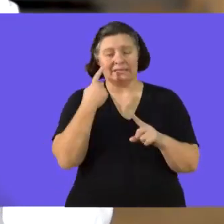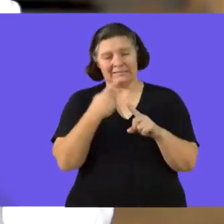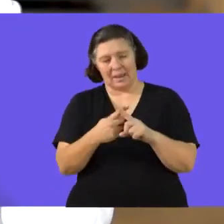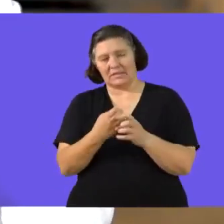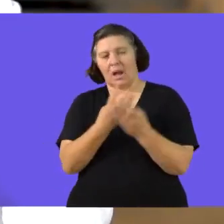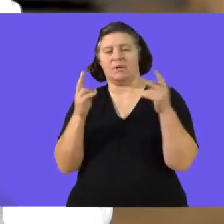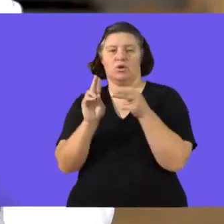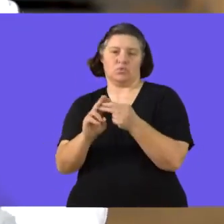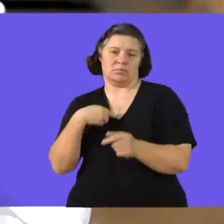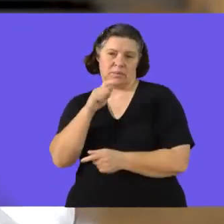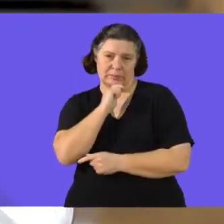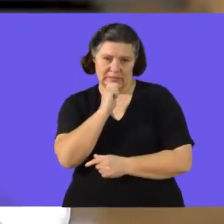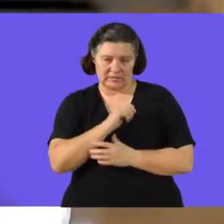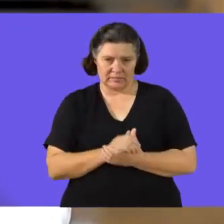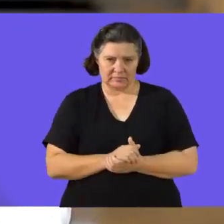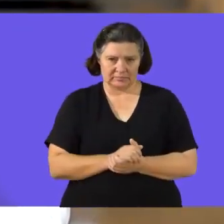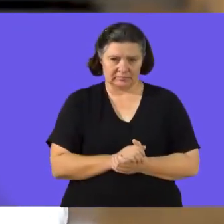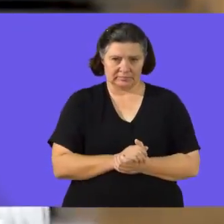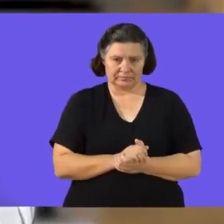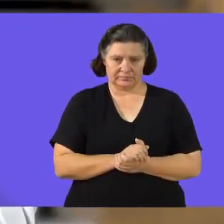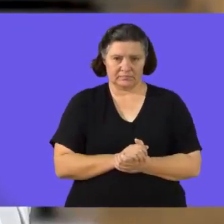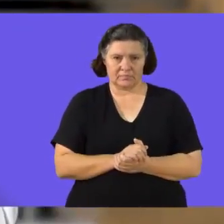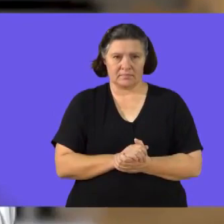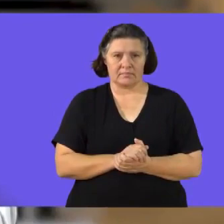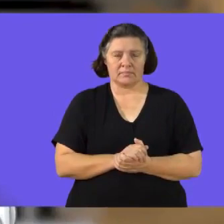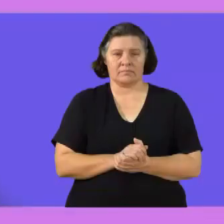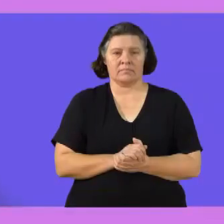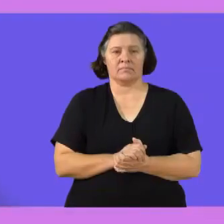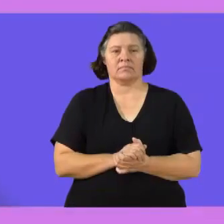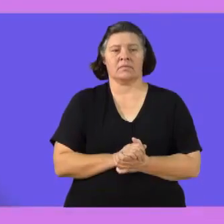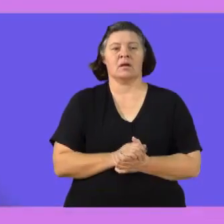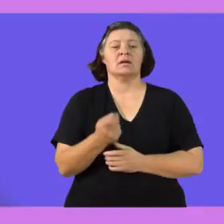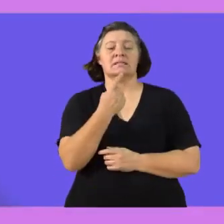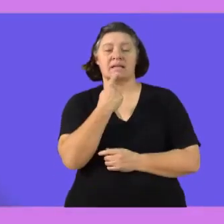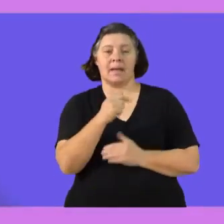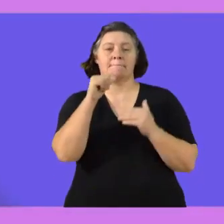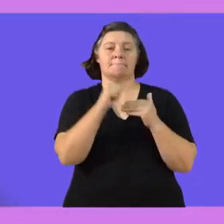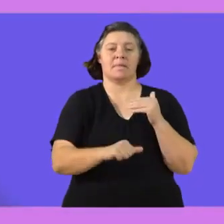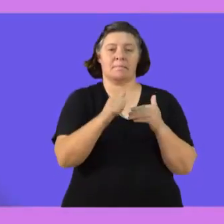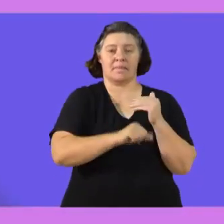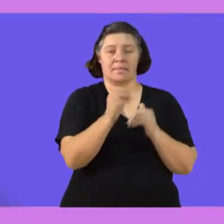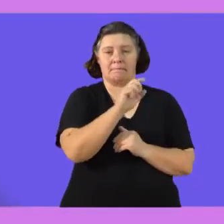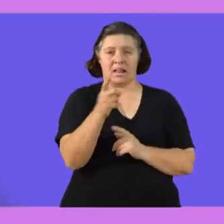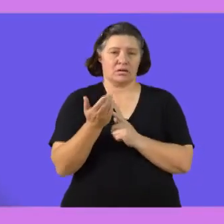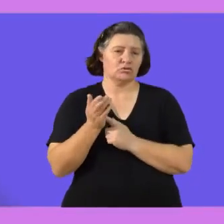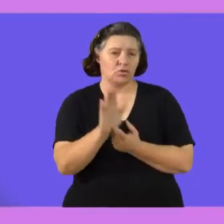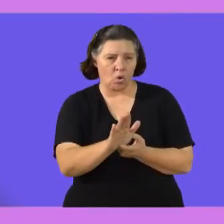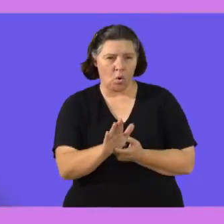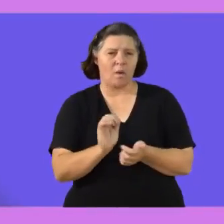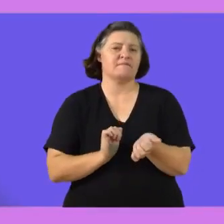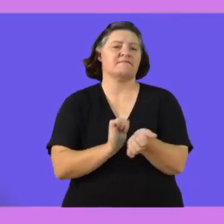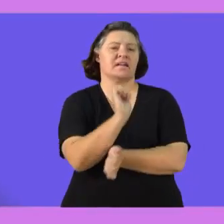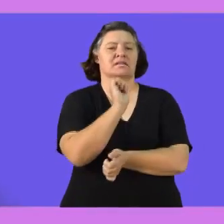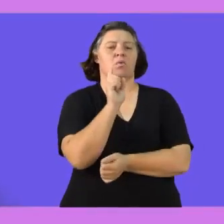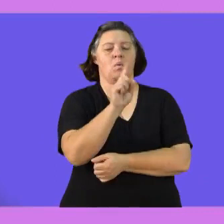by the amount of units that I've used. Let's look at the second question. It says a monthly electricity bill indicates